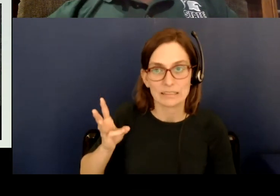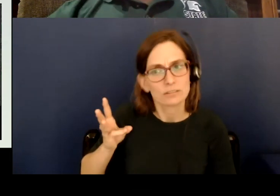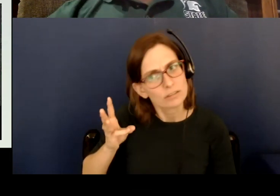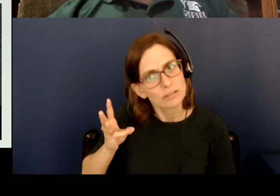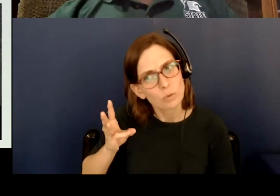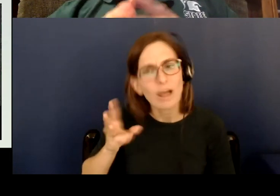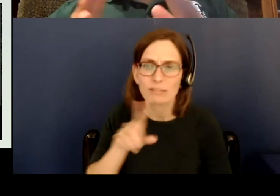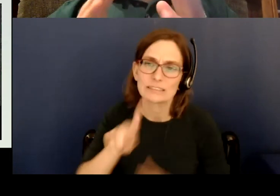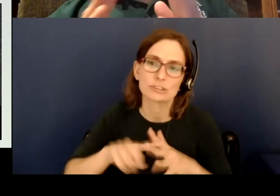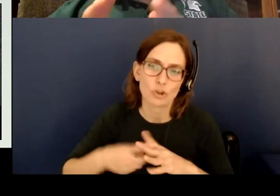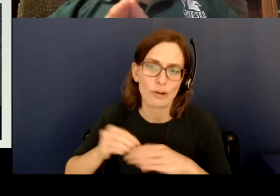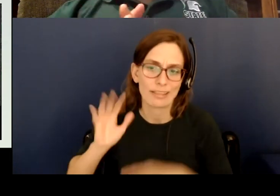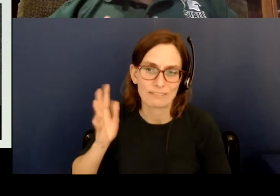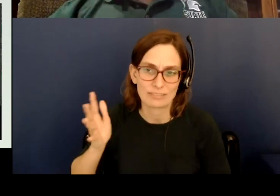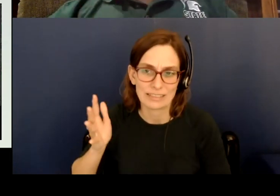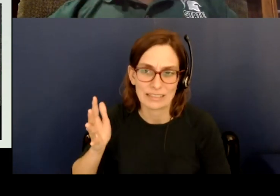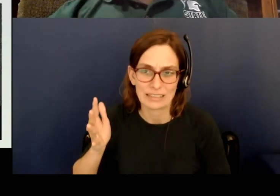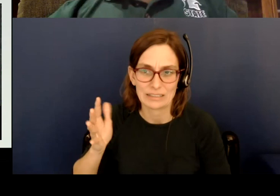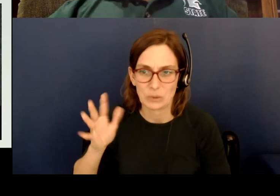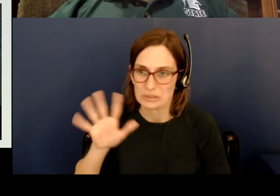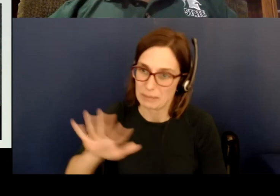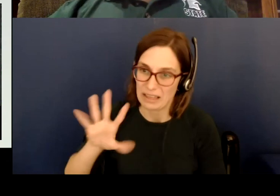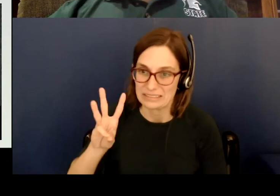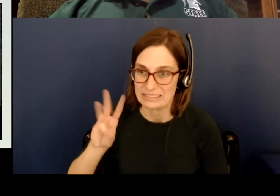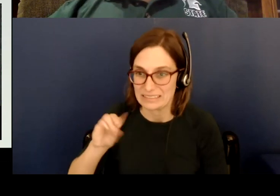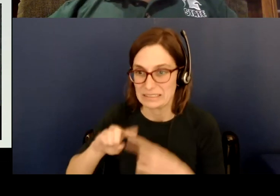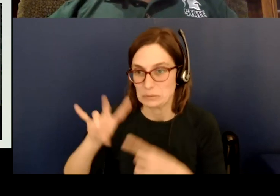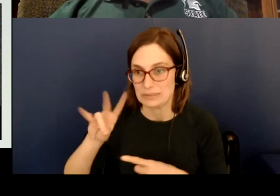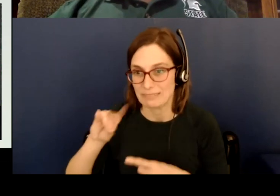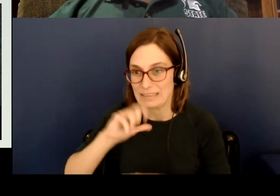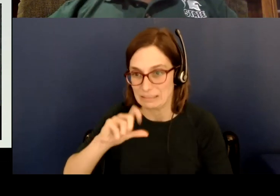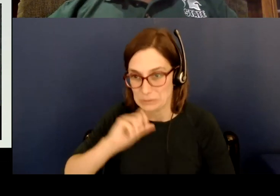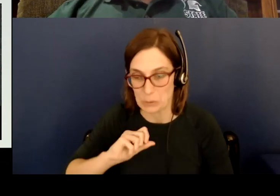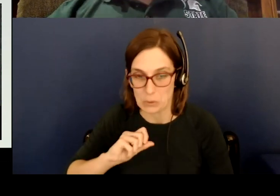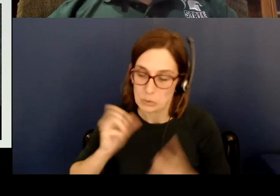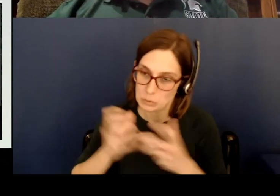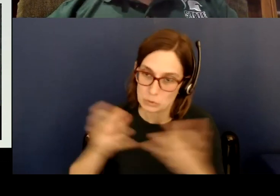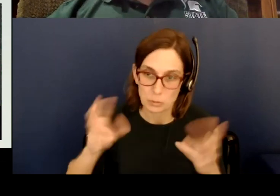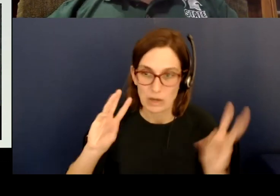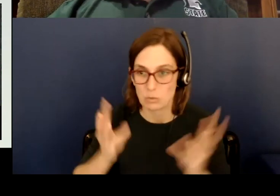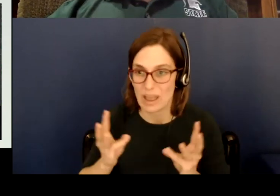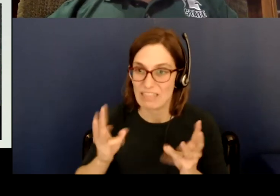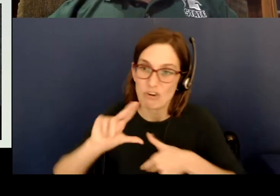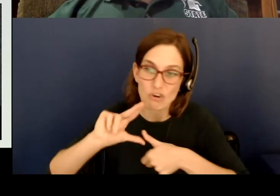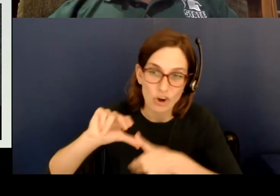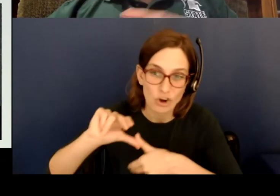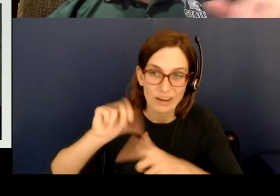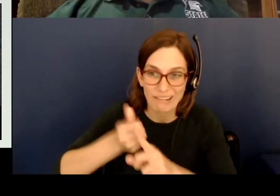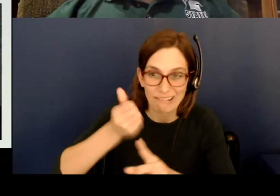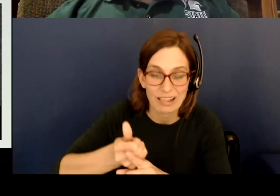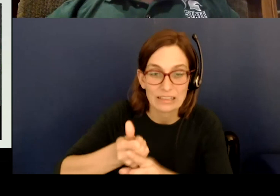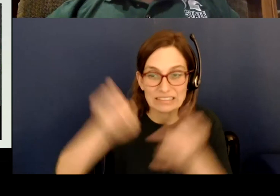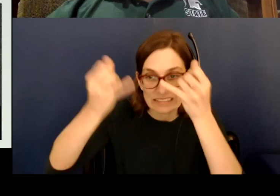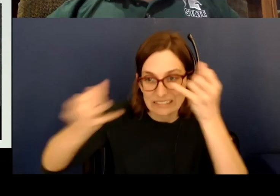started in the 50s. So it was like, it's 60, 70 years old, too much weather, too many hurricanes. Cables were starting to get